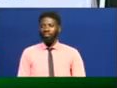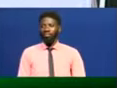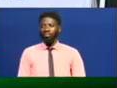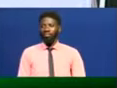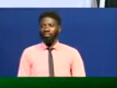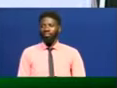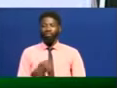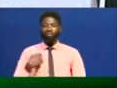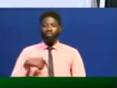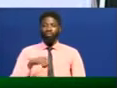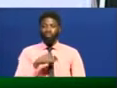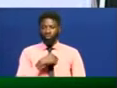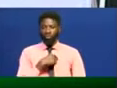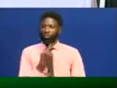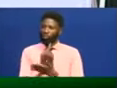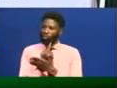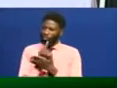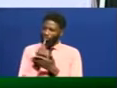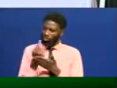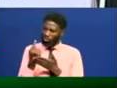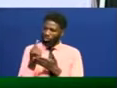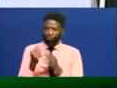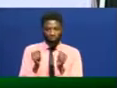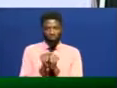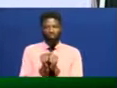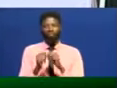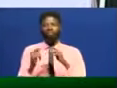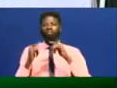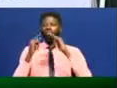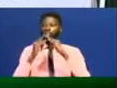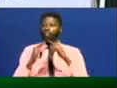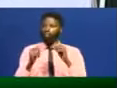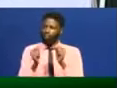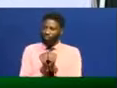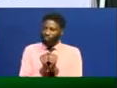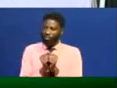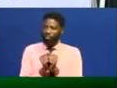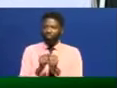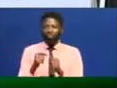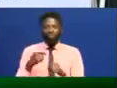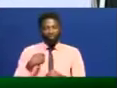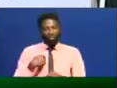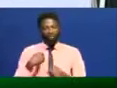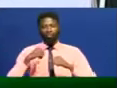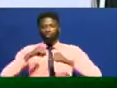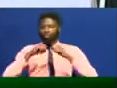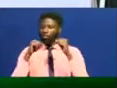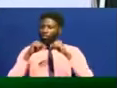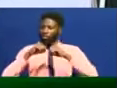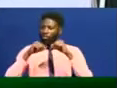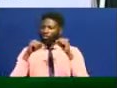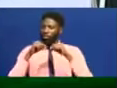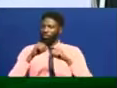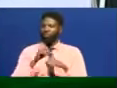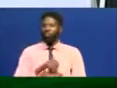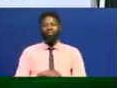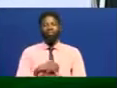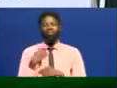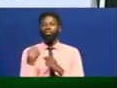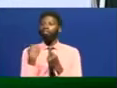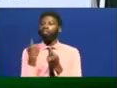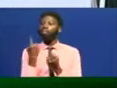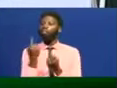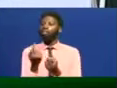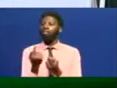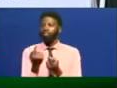We spent a week with them in that camp. I am delighted that since then,